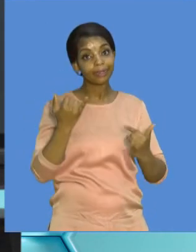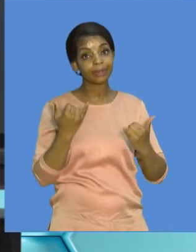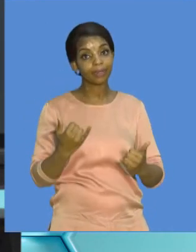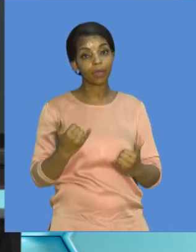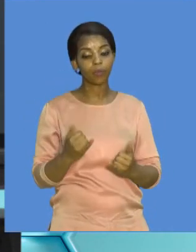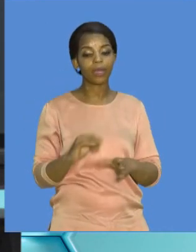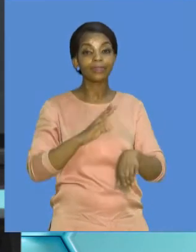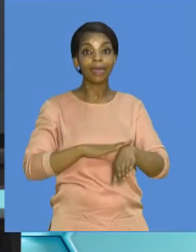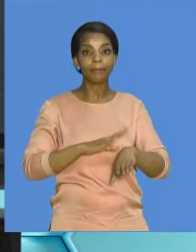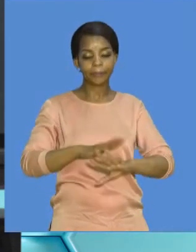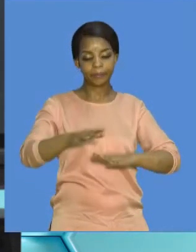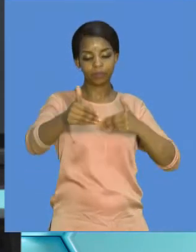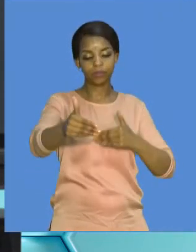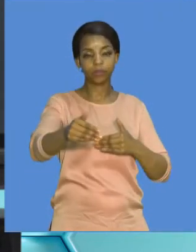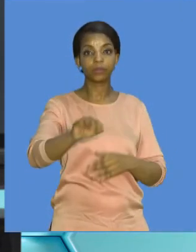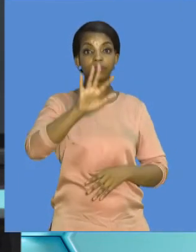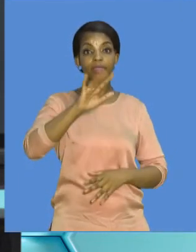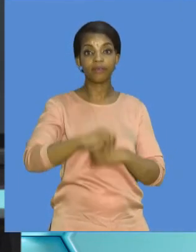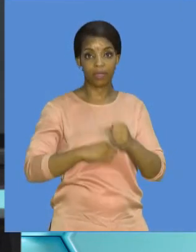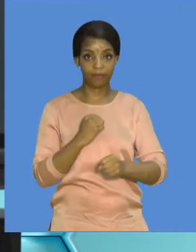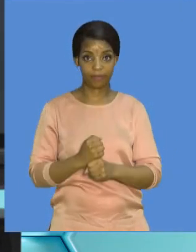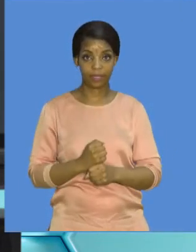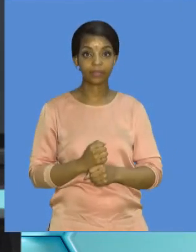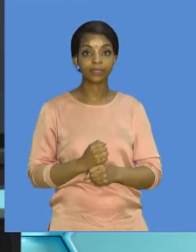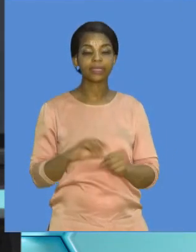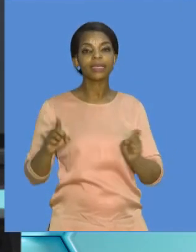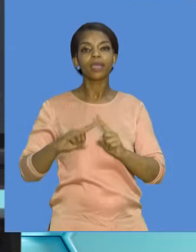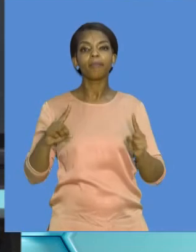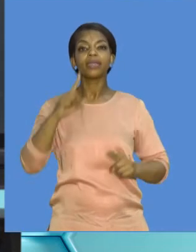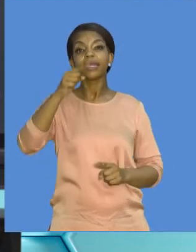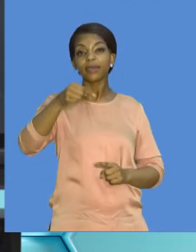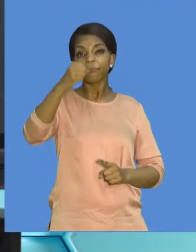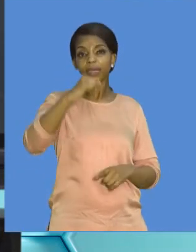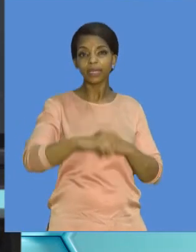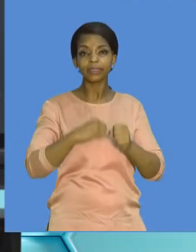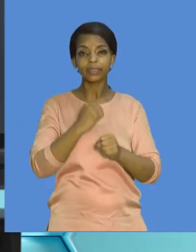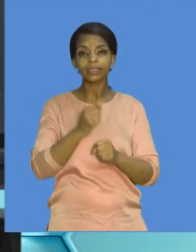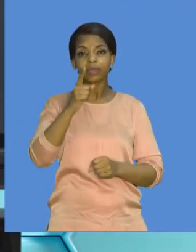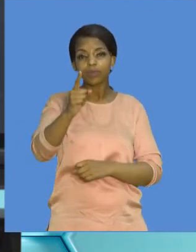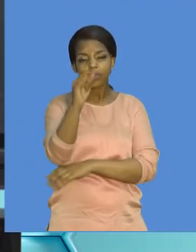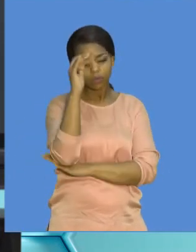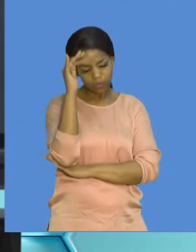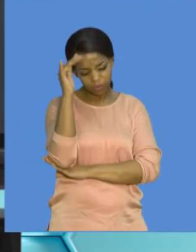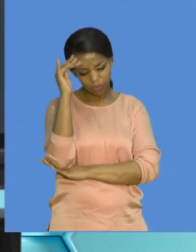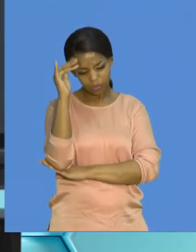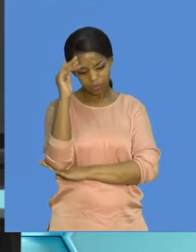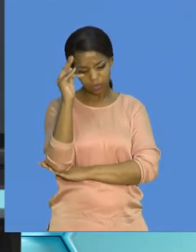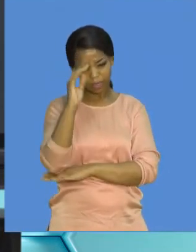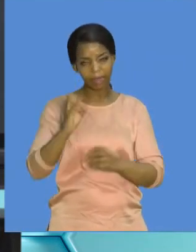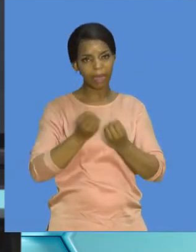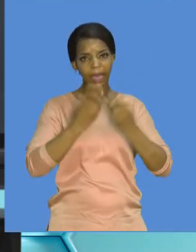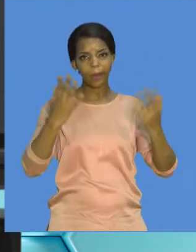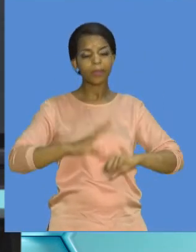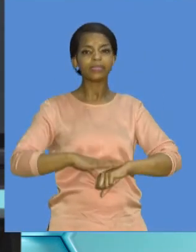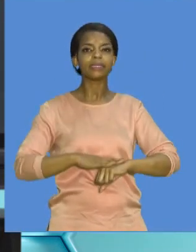duration is 5 years, but for the first year, think about this. How many times did this Sibongile get the